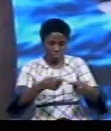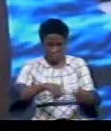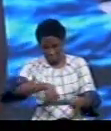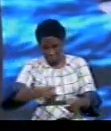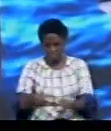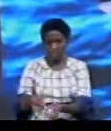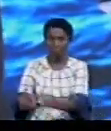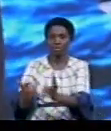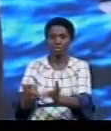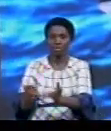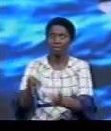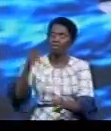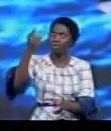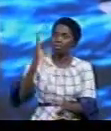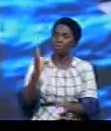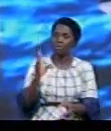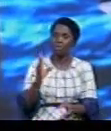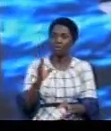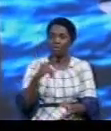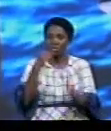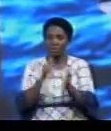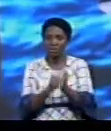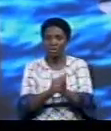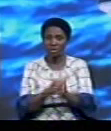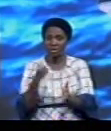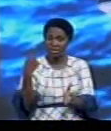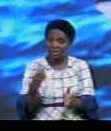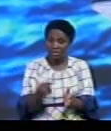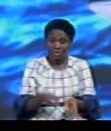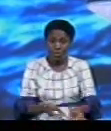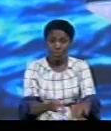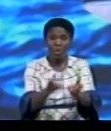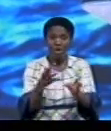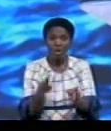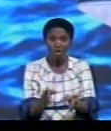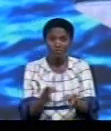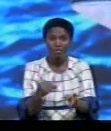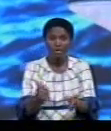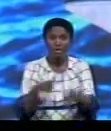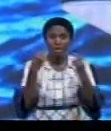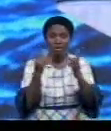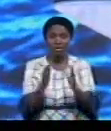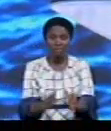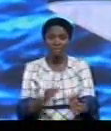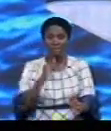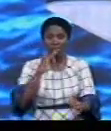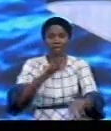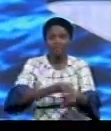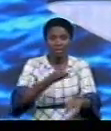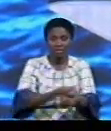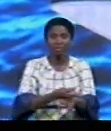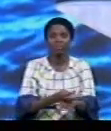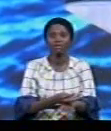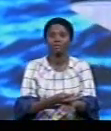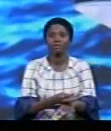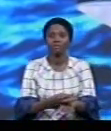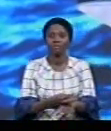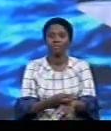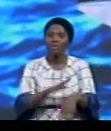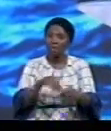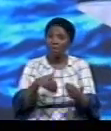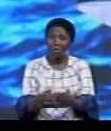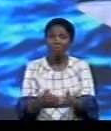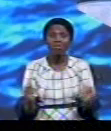the way of the transgressors is hard. All the same, they go